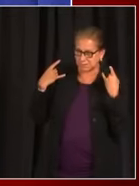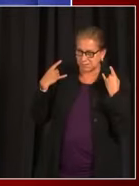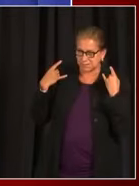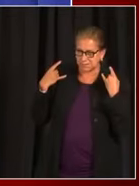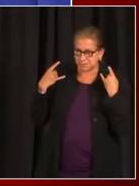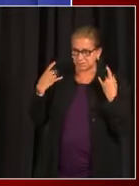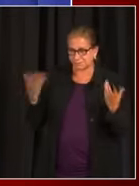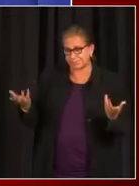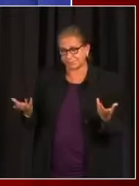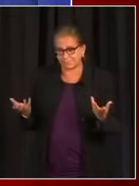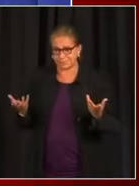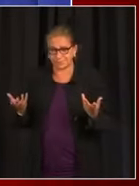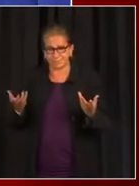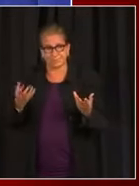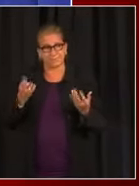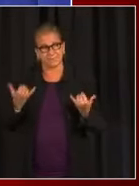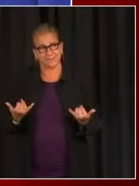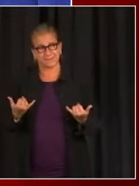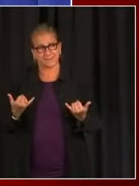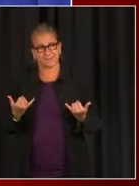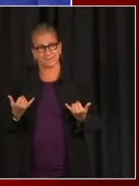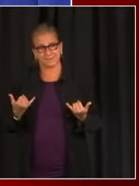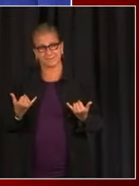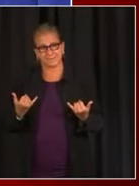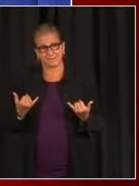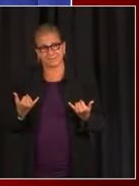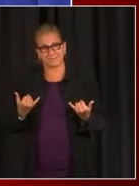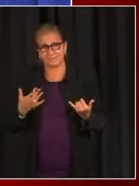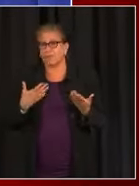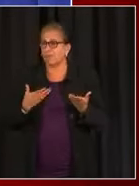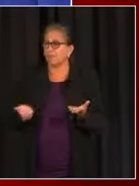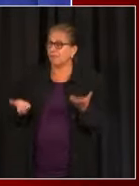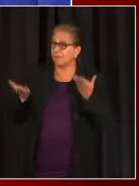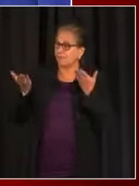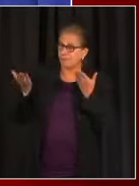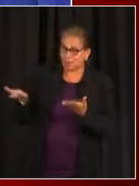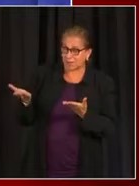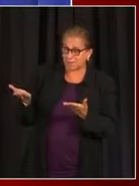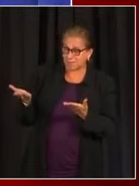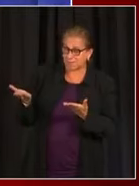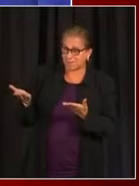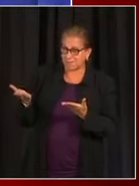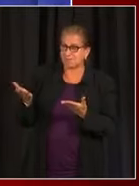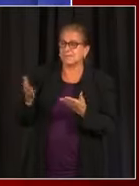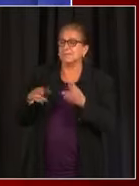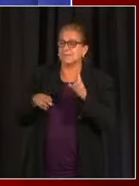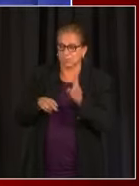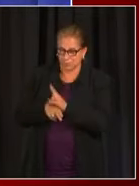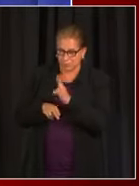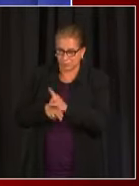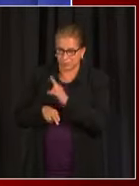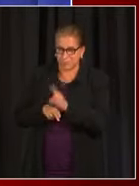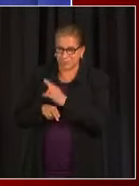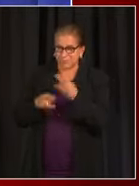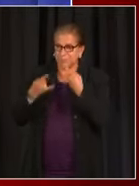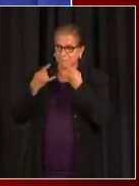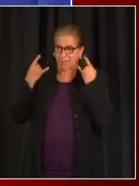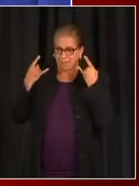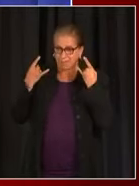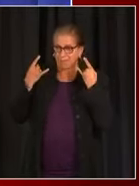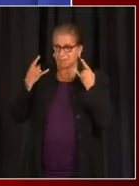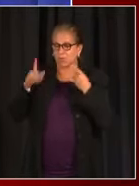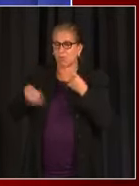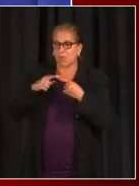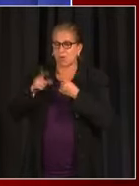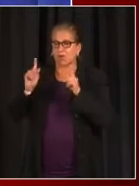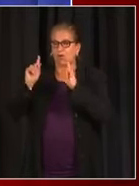their own actions. So again, our recommendation is that mask wearing when there's a mixture of fully